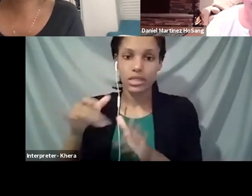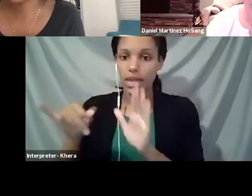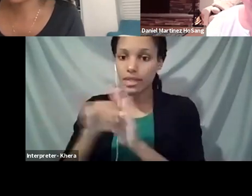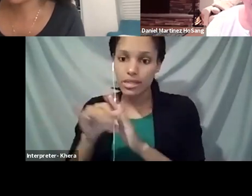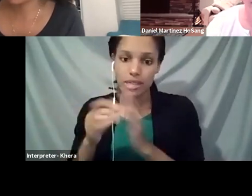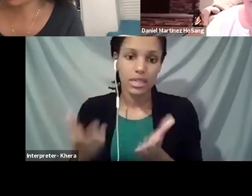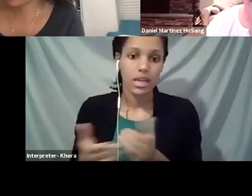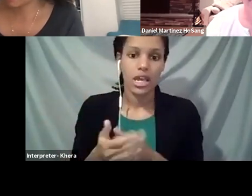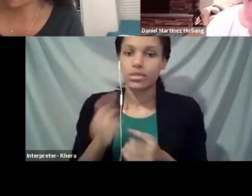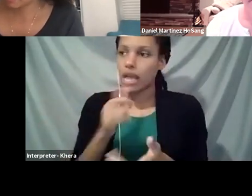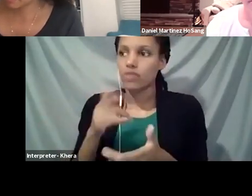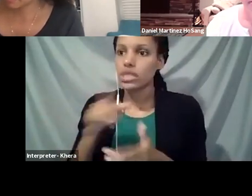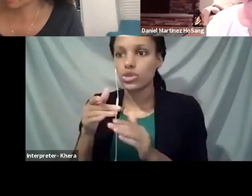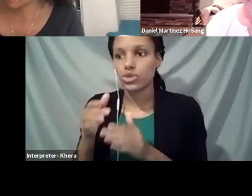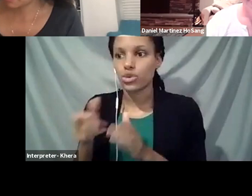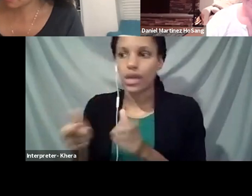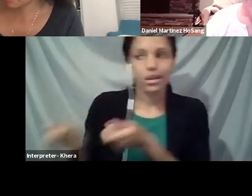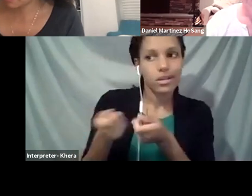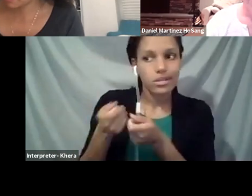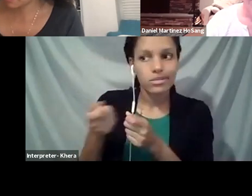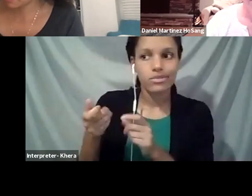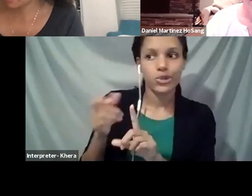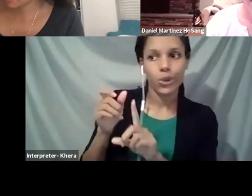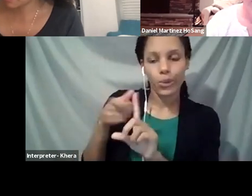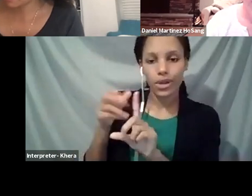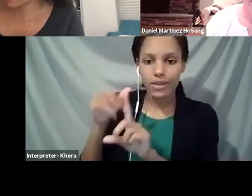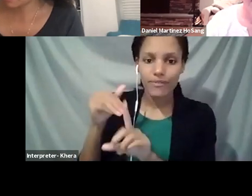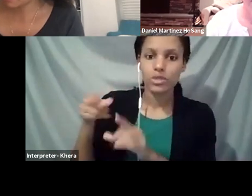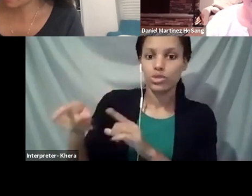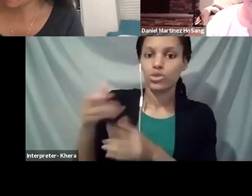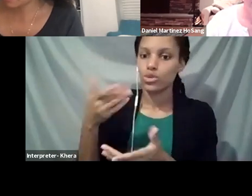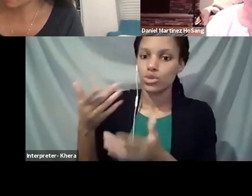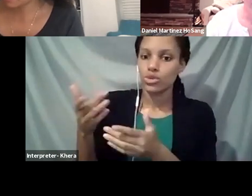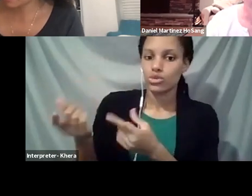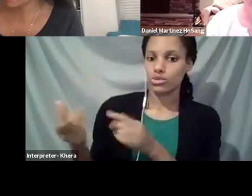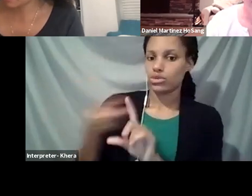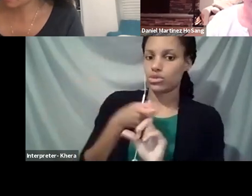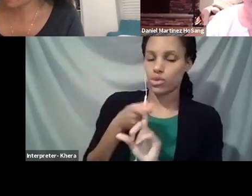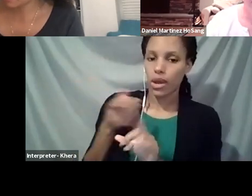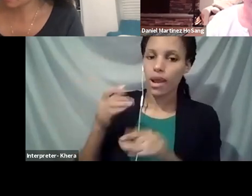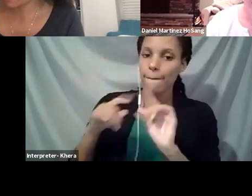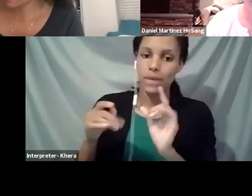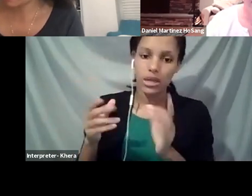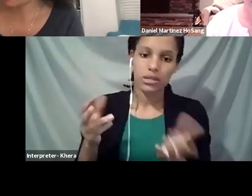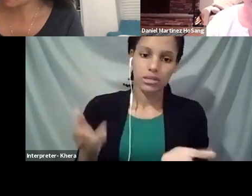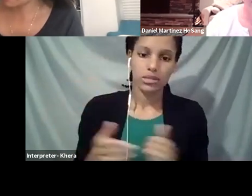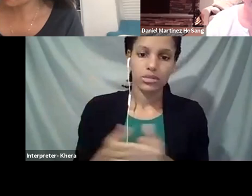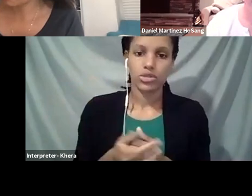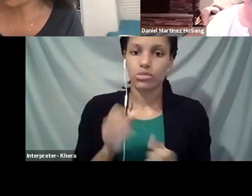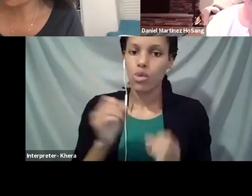way or another. It was more just to, you know, ask them to reflect on their own experiences and observations, kind of like we're doing right